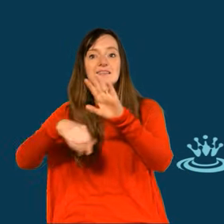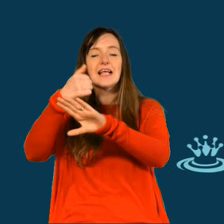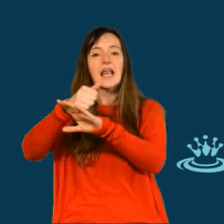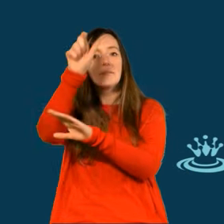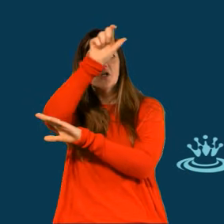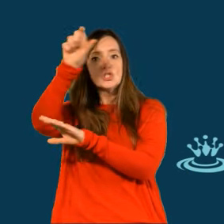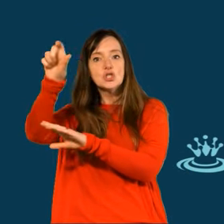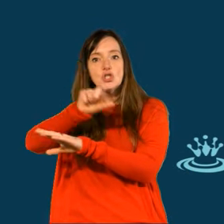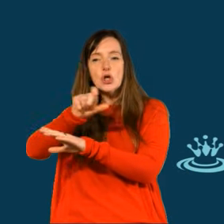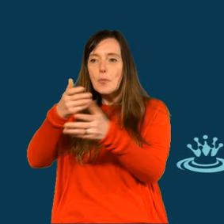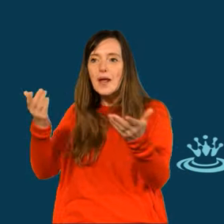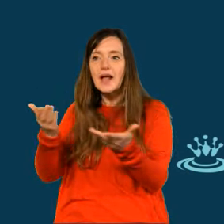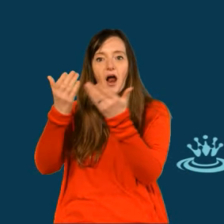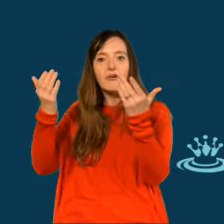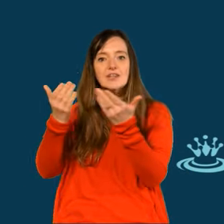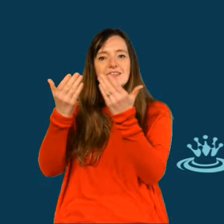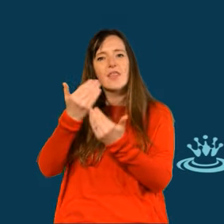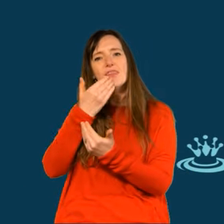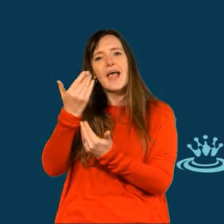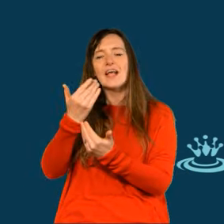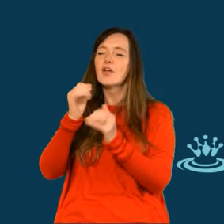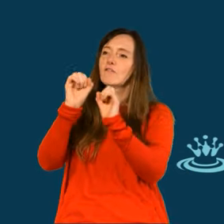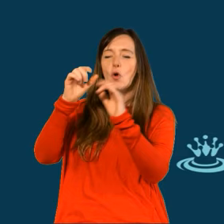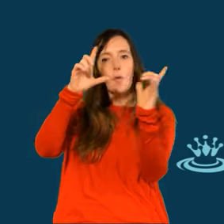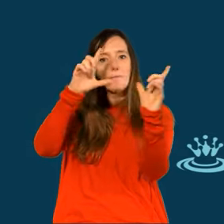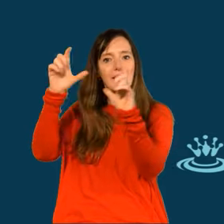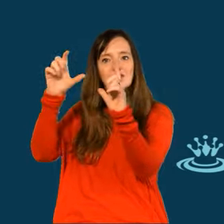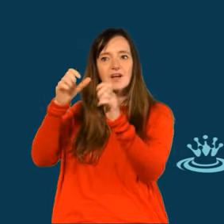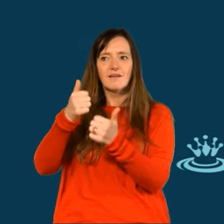morning session. Thanks so much for sending it in, guys. What a great idea.